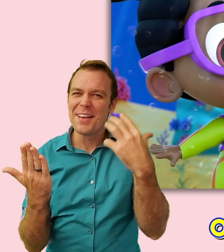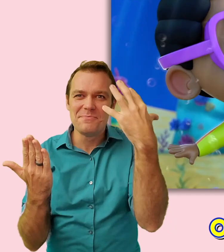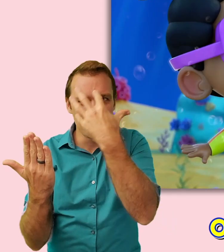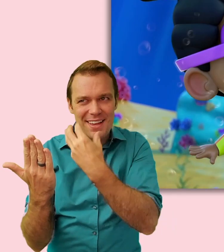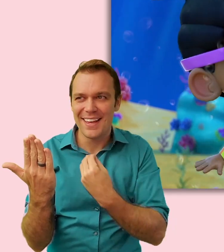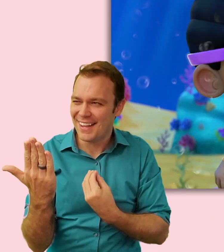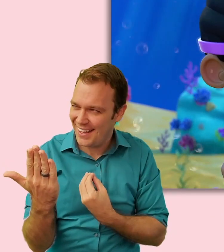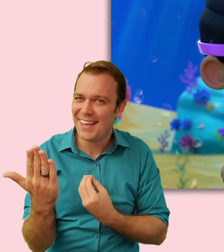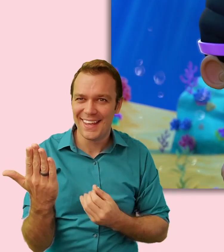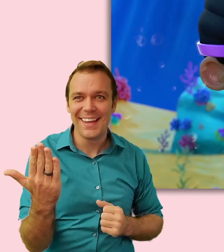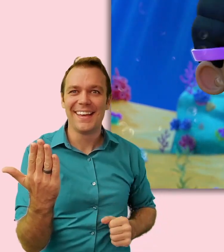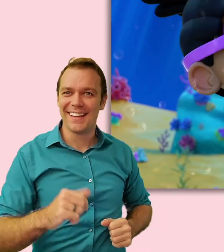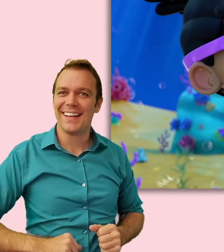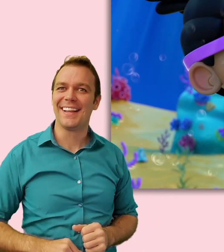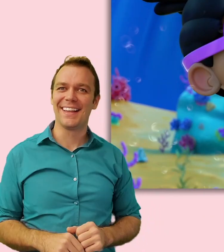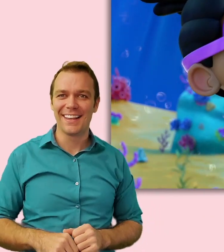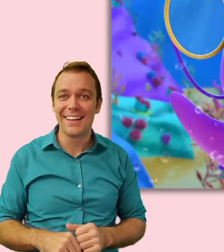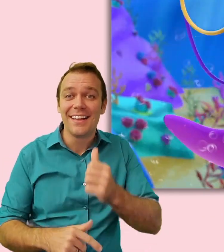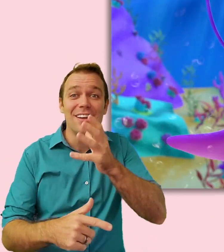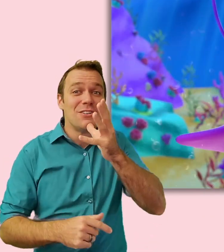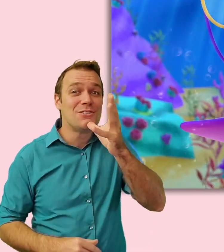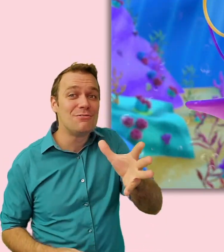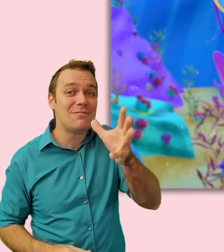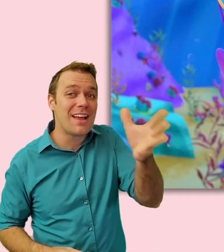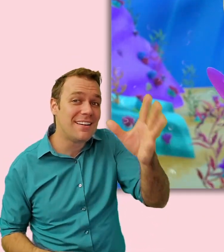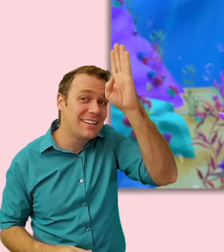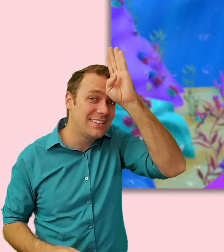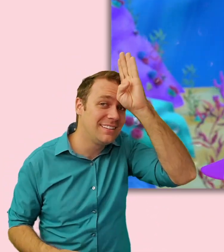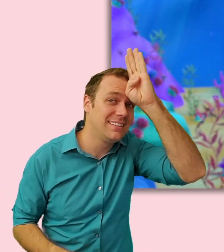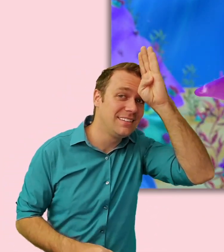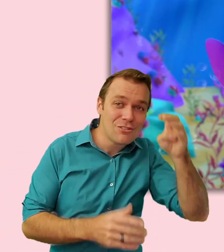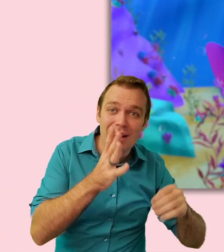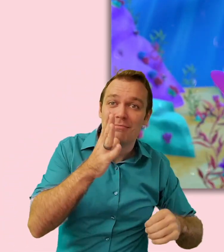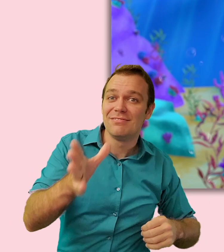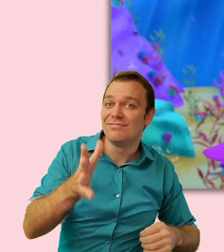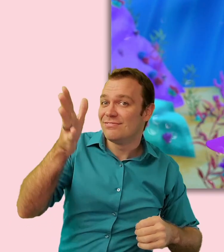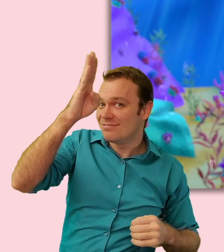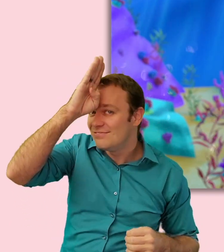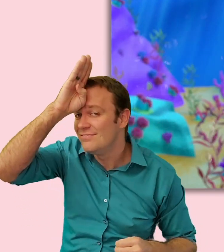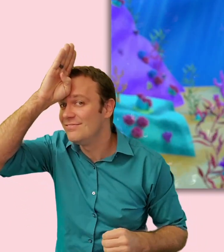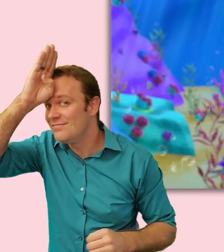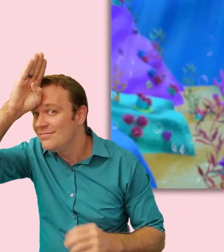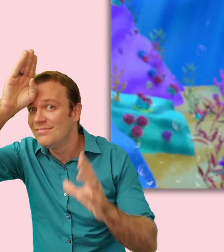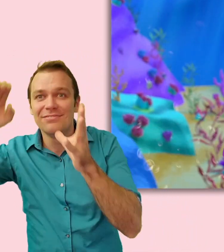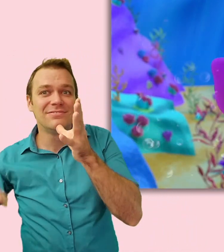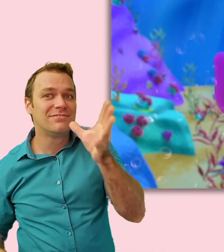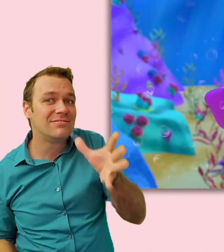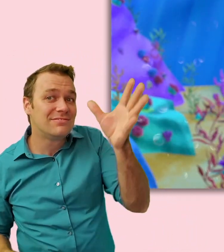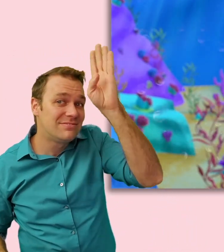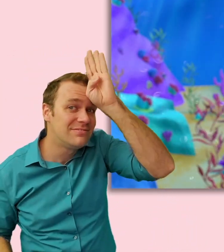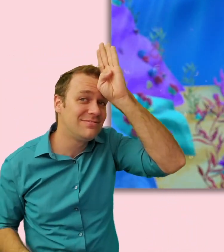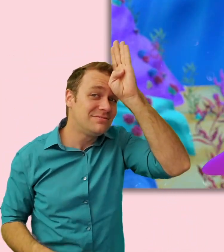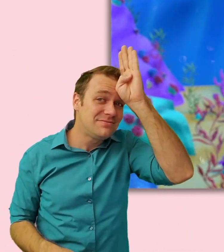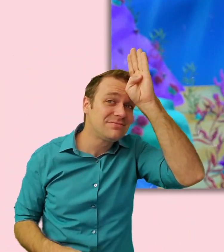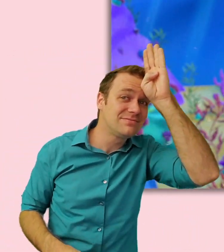look pretty. Grandma shark do do do do do. Grandma shark do do do do